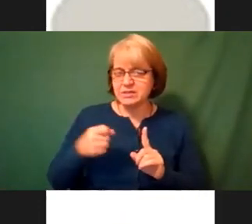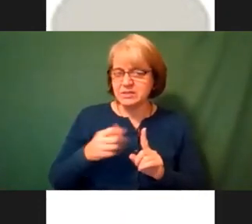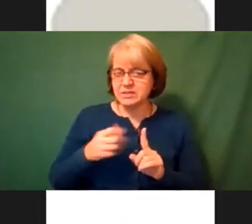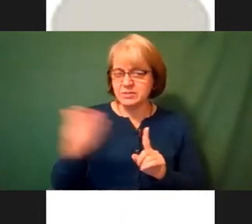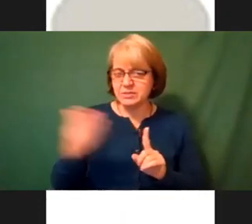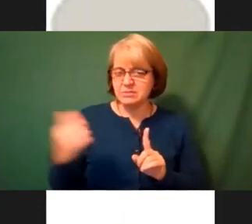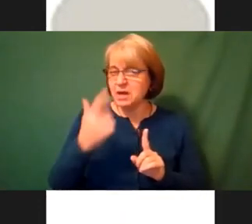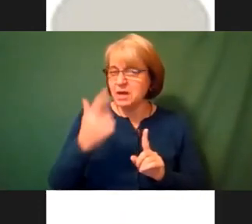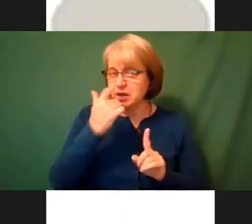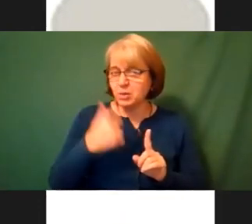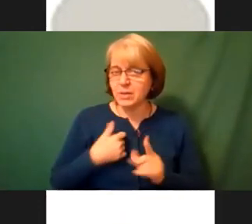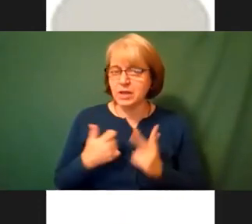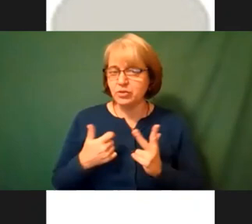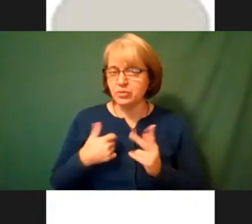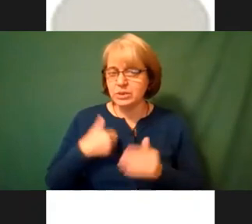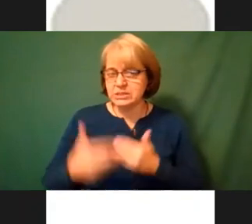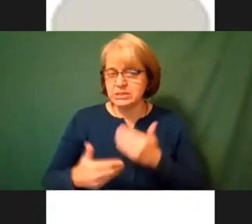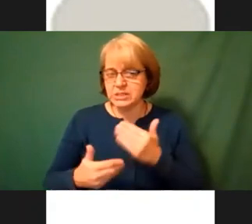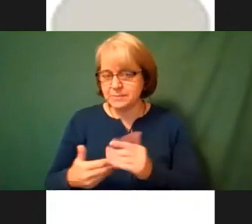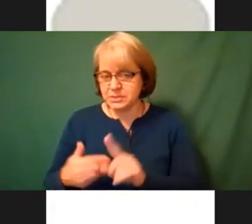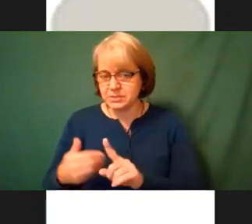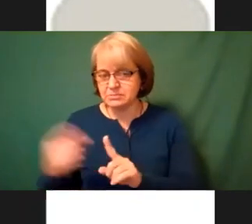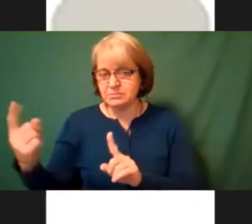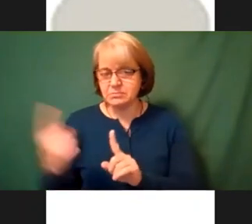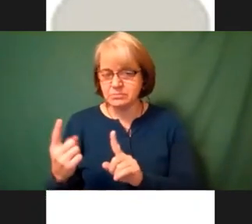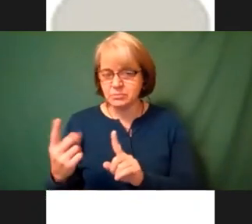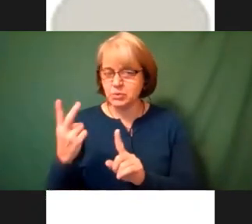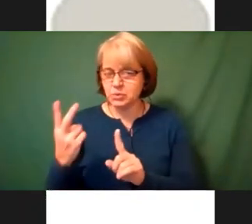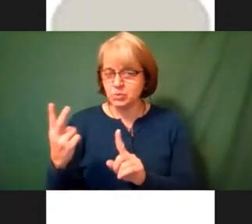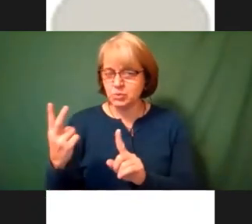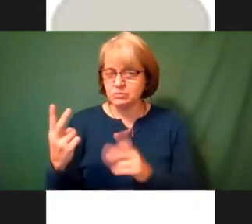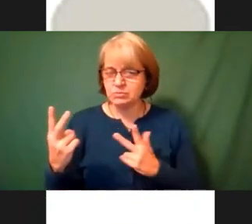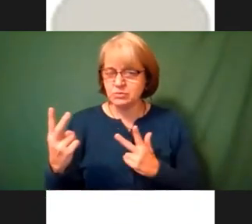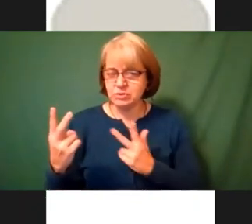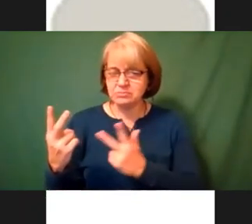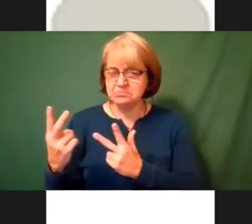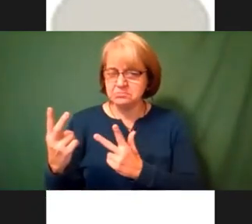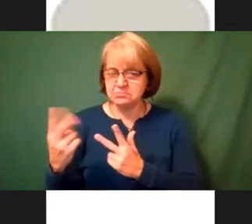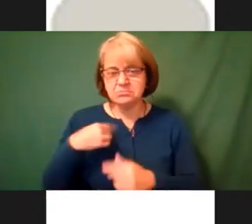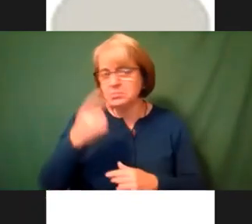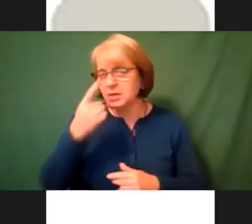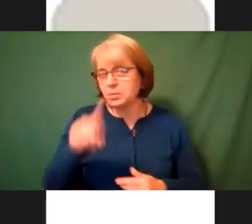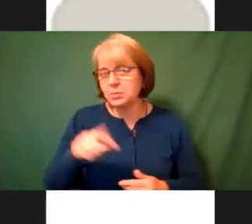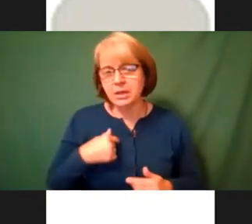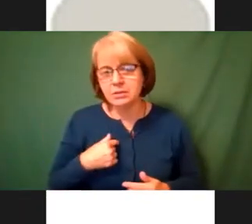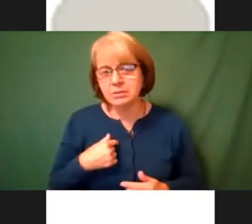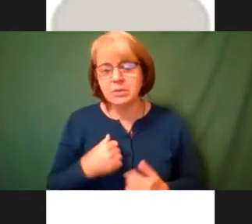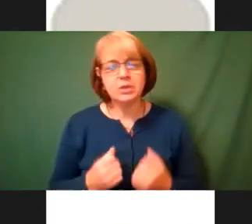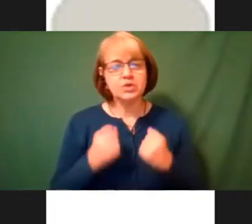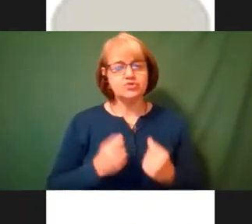3 of them. And he said it calmly, like, you know, the strength of character, the